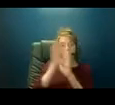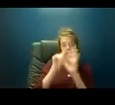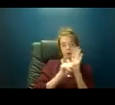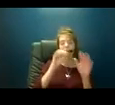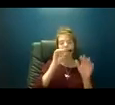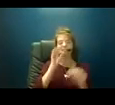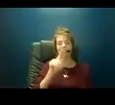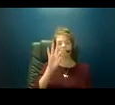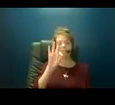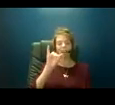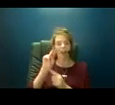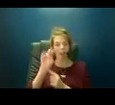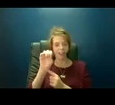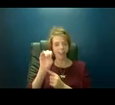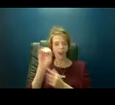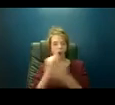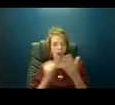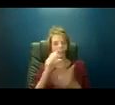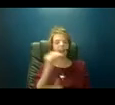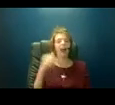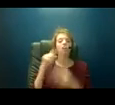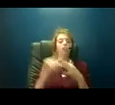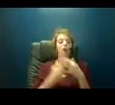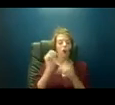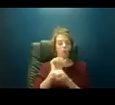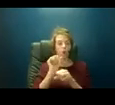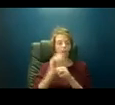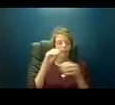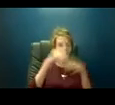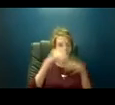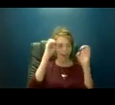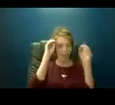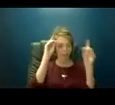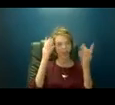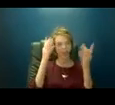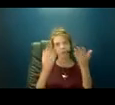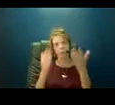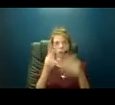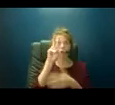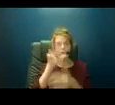arts, and I started working in education probably in 2003.